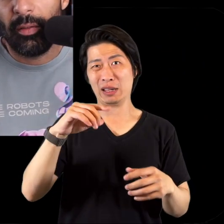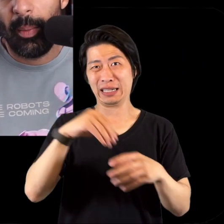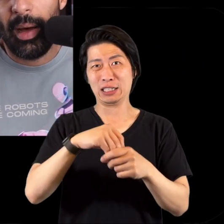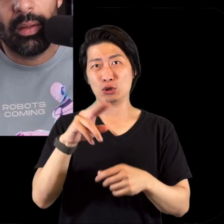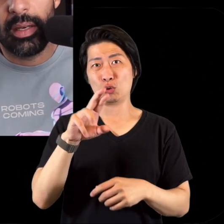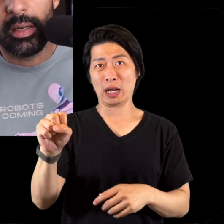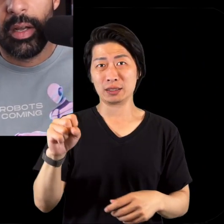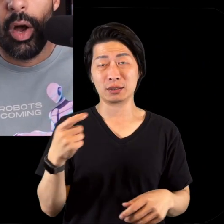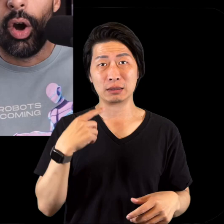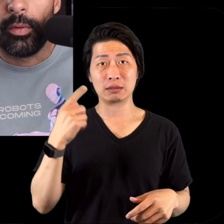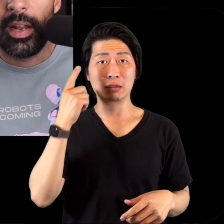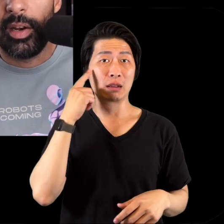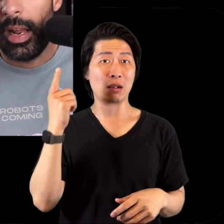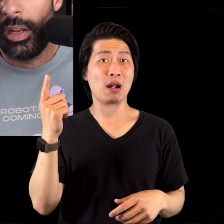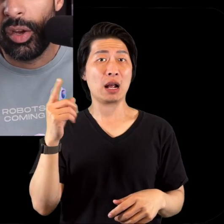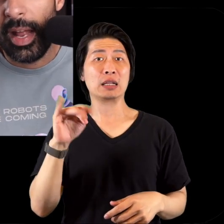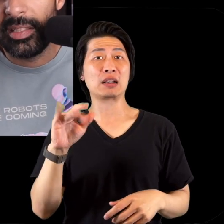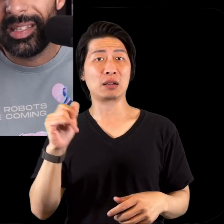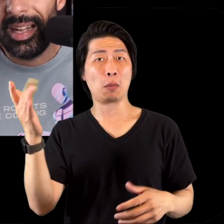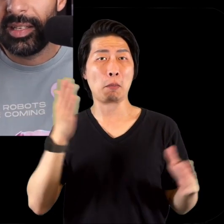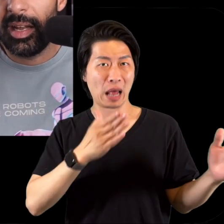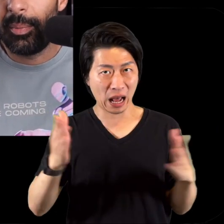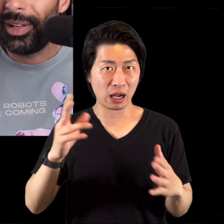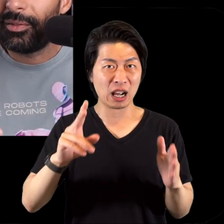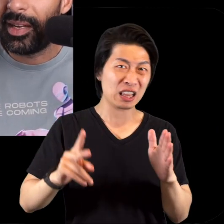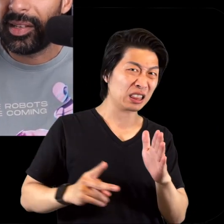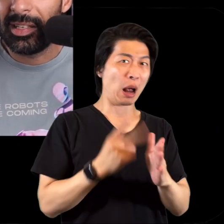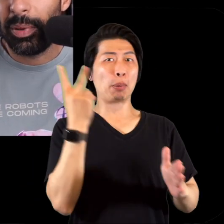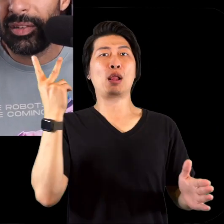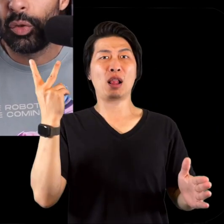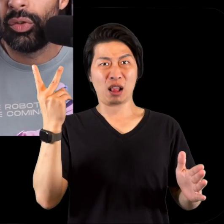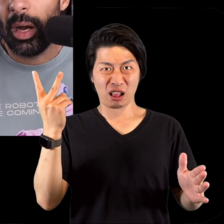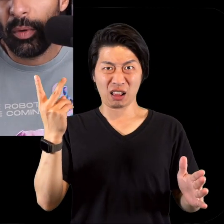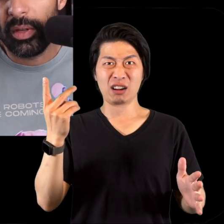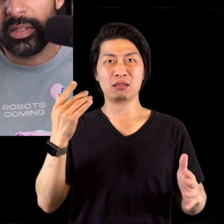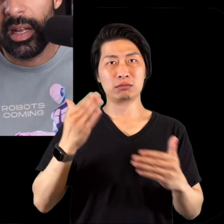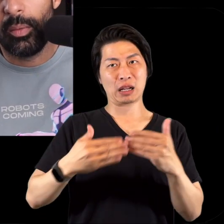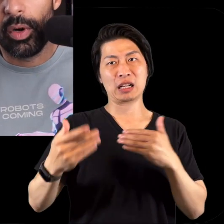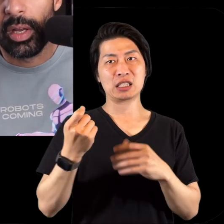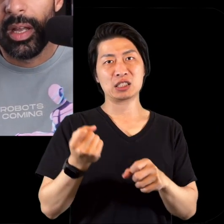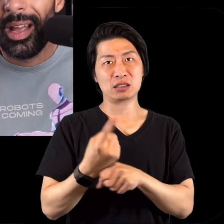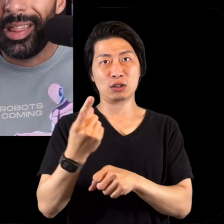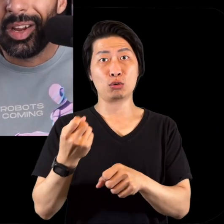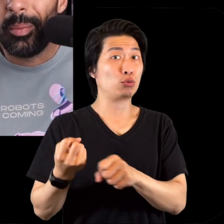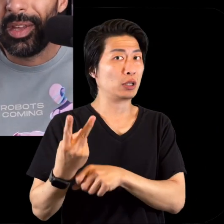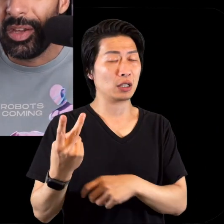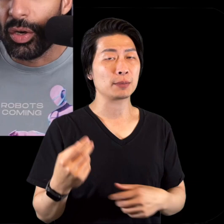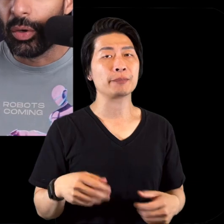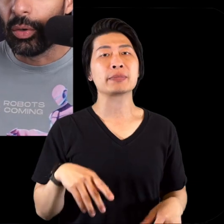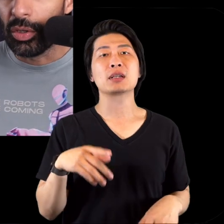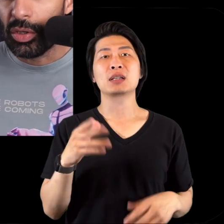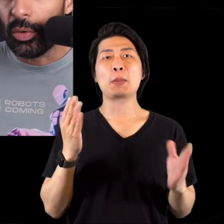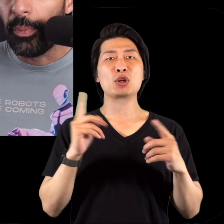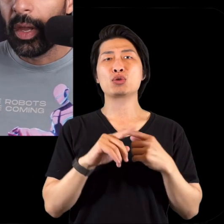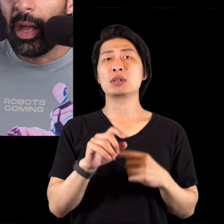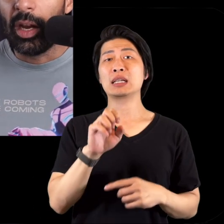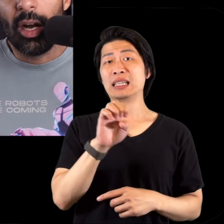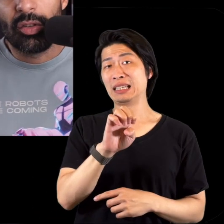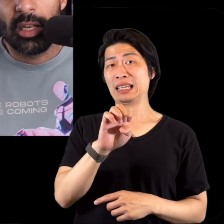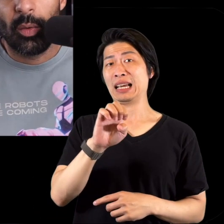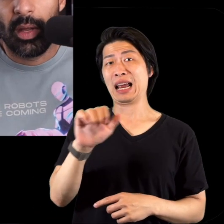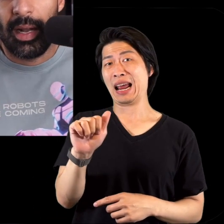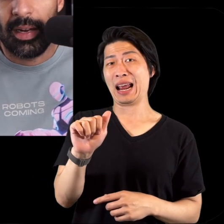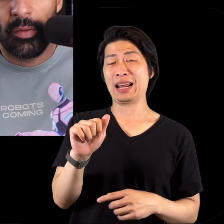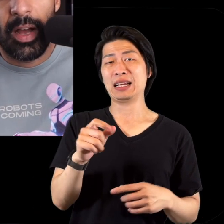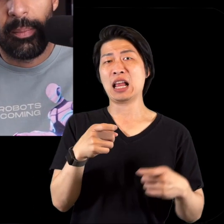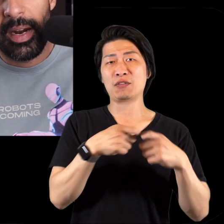lot of them out there already in the United States, and I believe Tesla has plans to double this network in the coming year or two. In